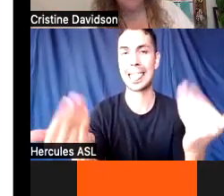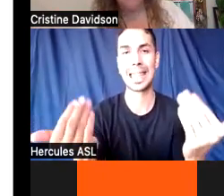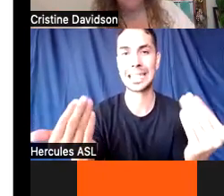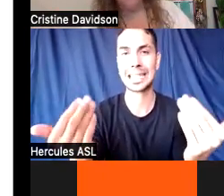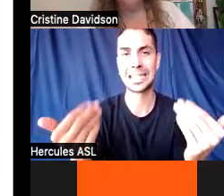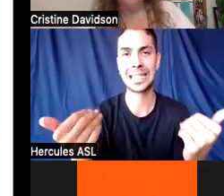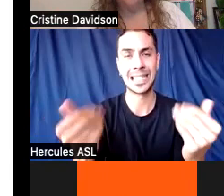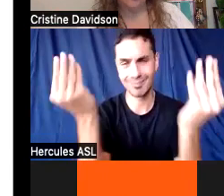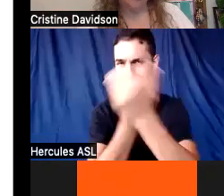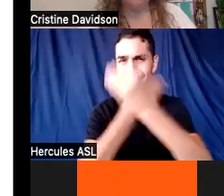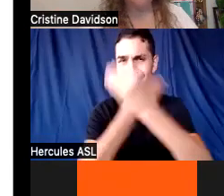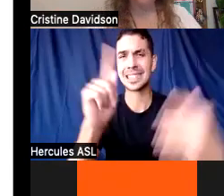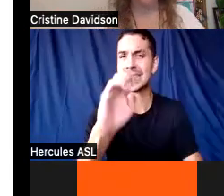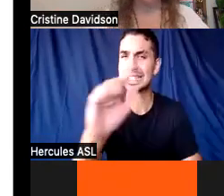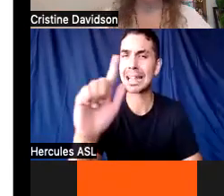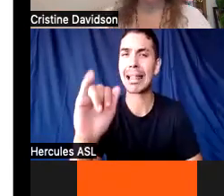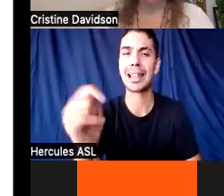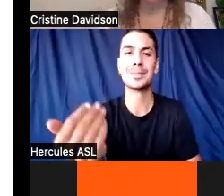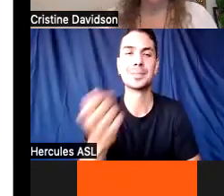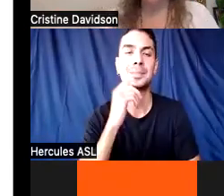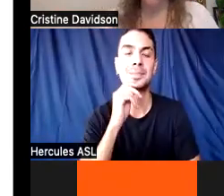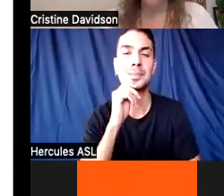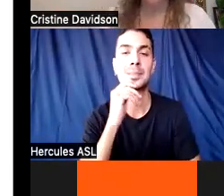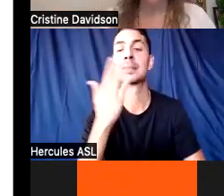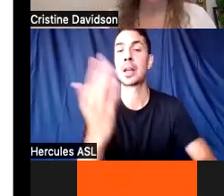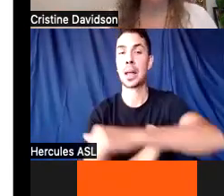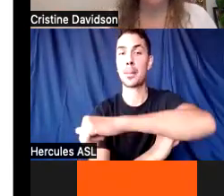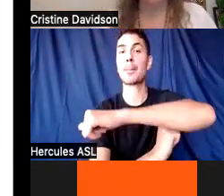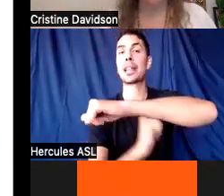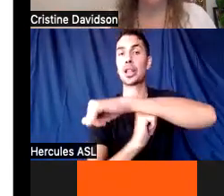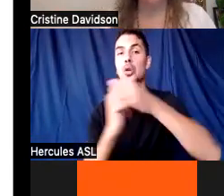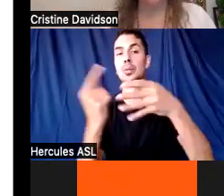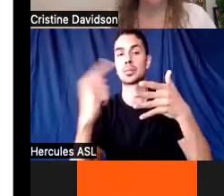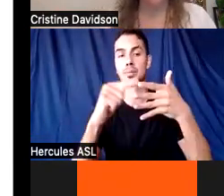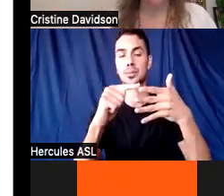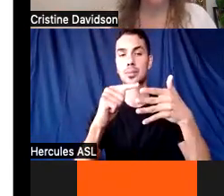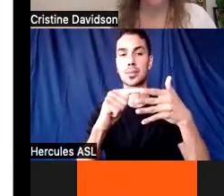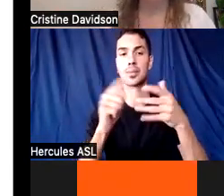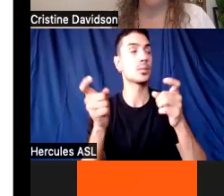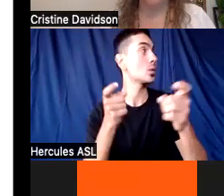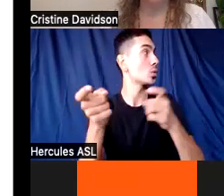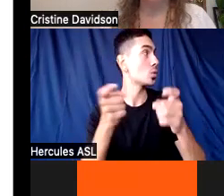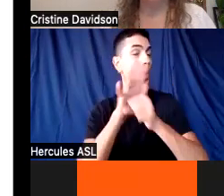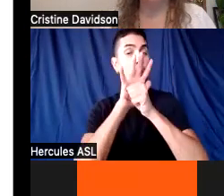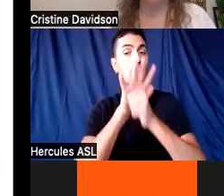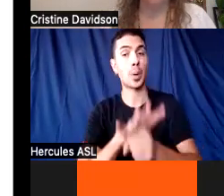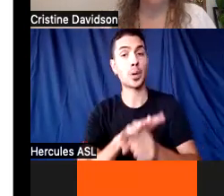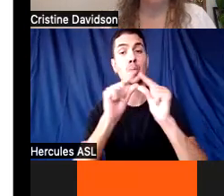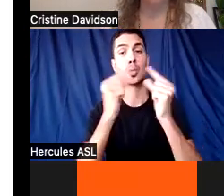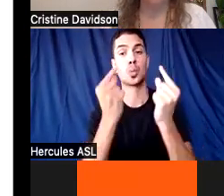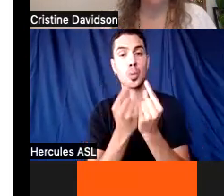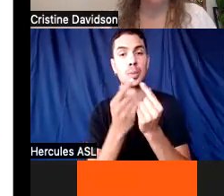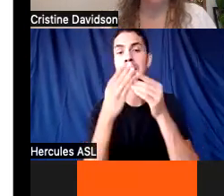it. Okay, how about this one? Controlling oppressed groups by splitting them into good and bad.